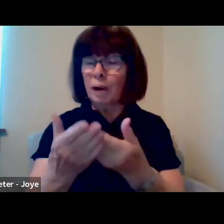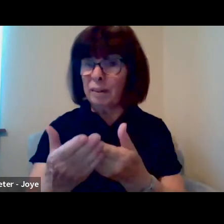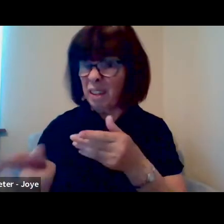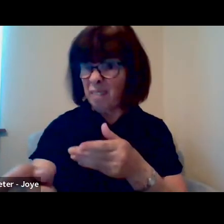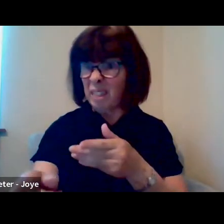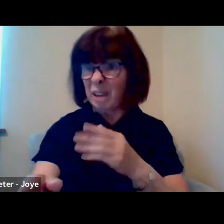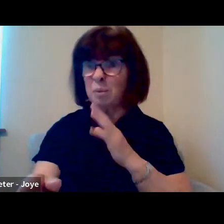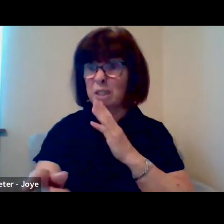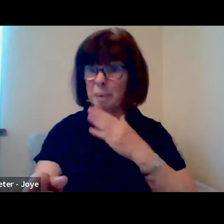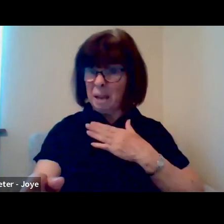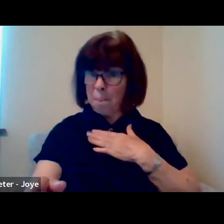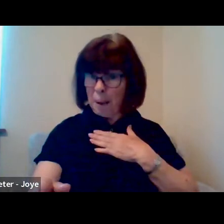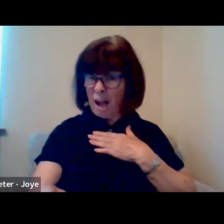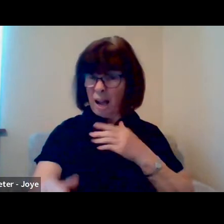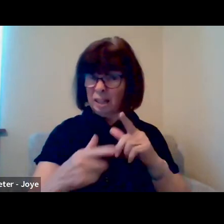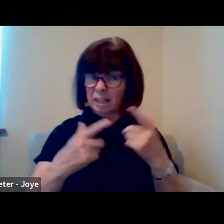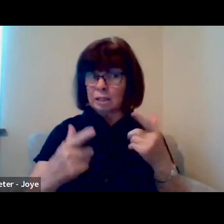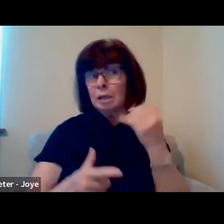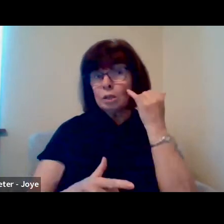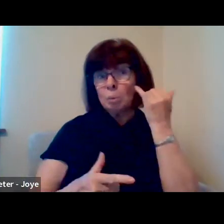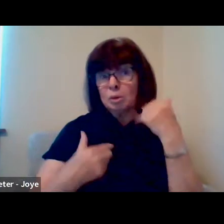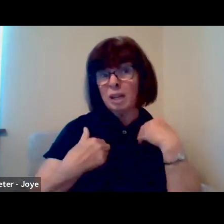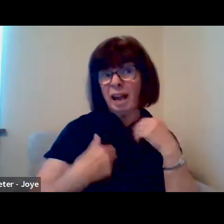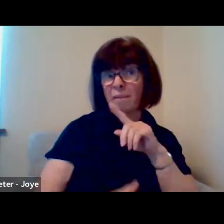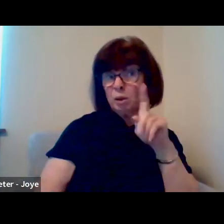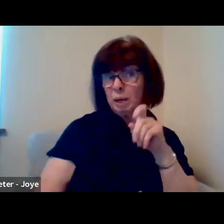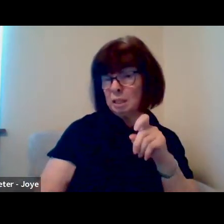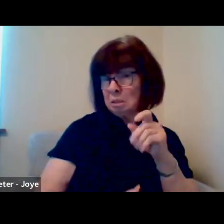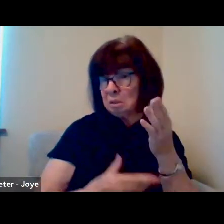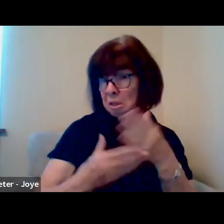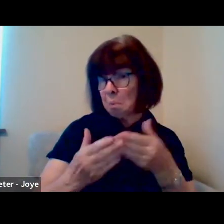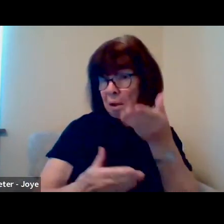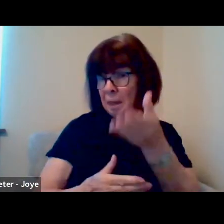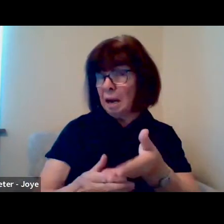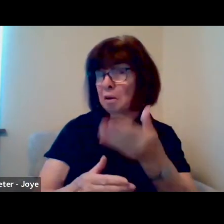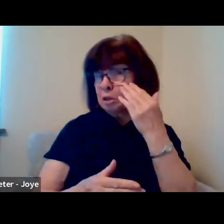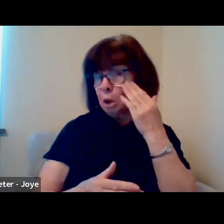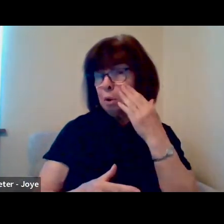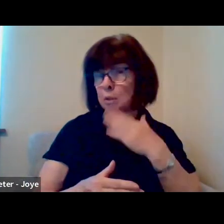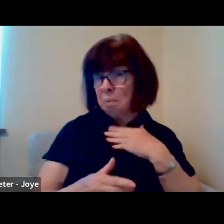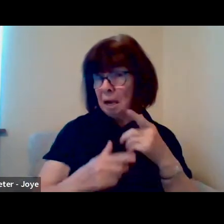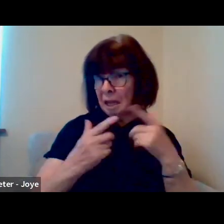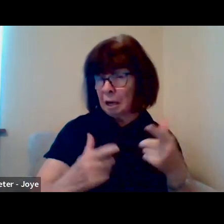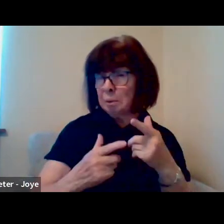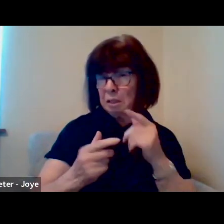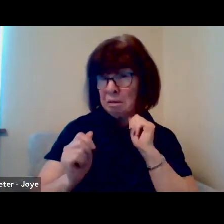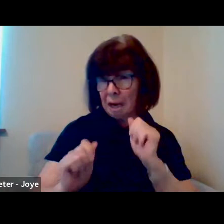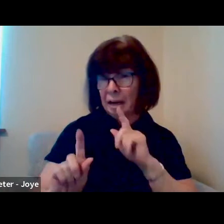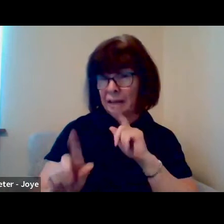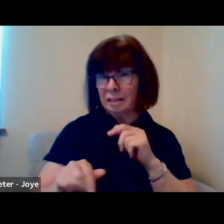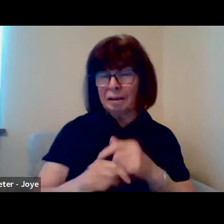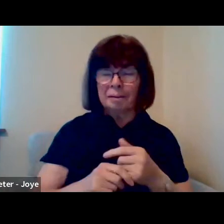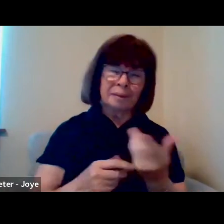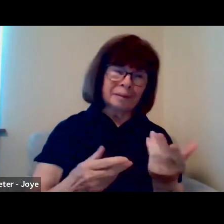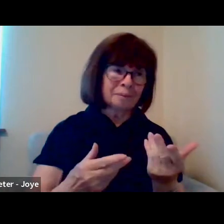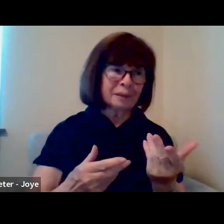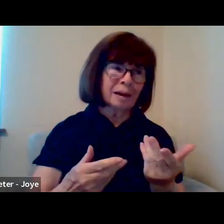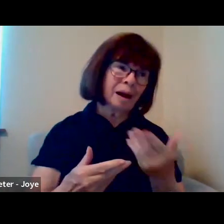I have a question, a health question, is there a person there to serve me in my language? So I'm probably preaching to the choir here. Thank you for